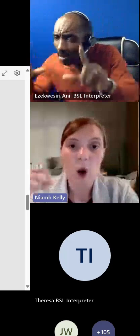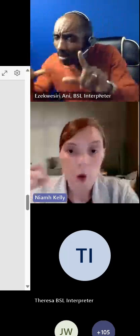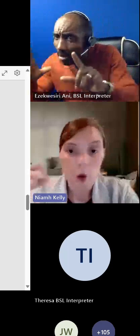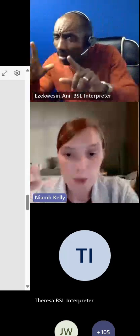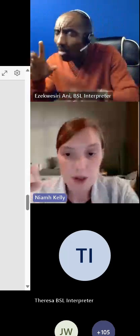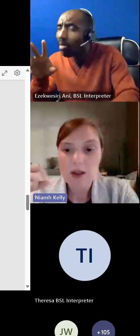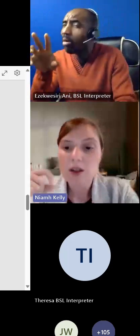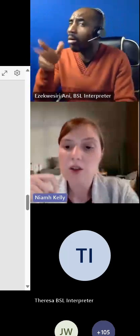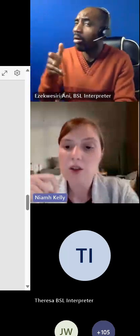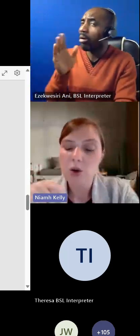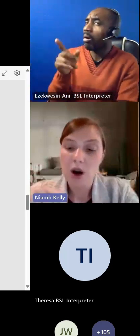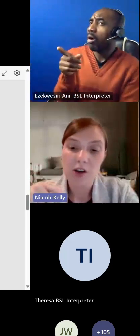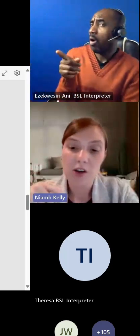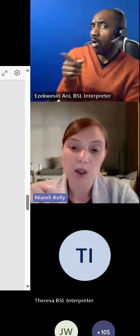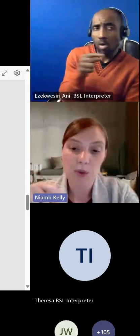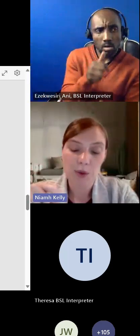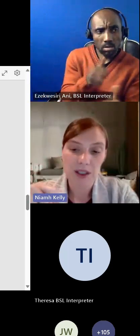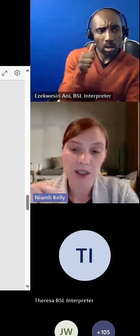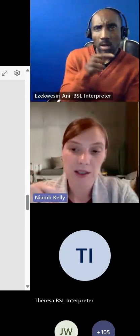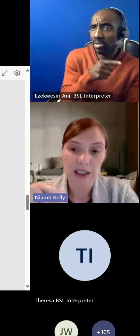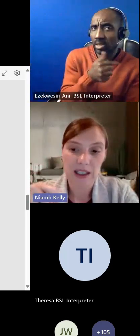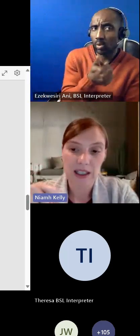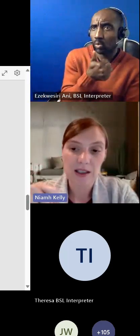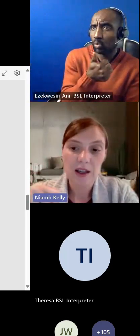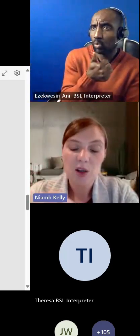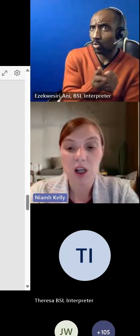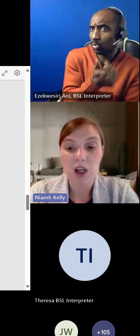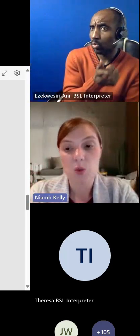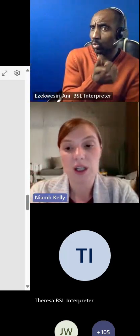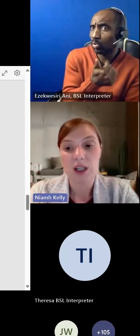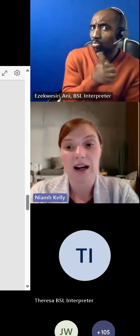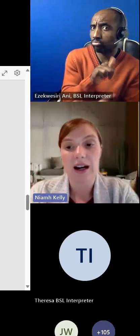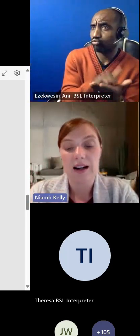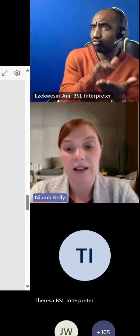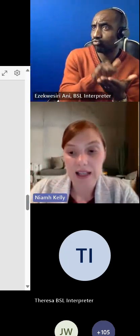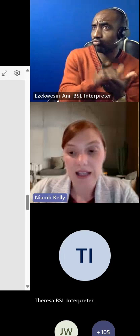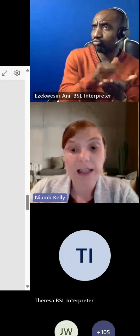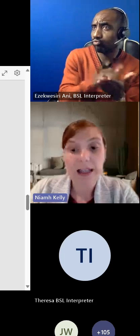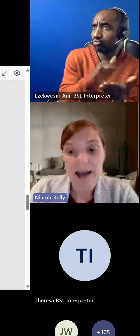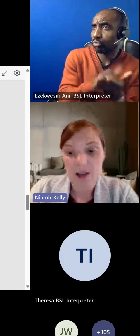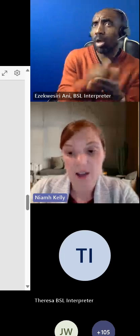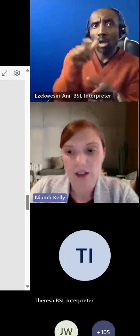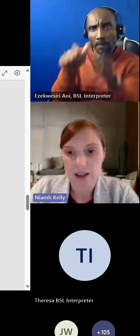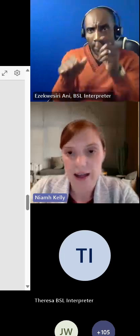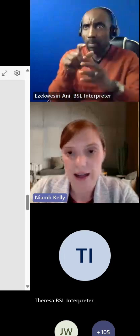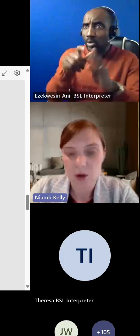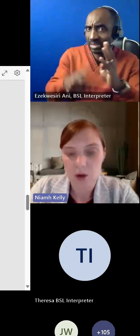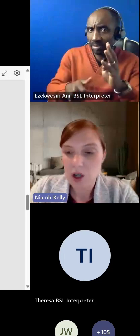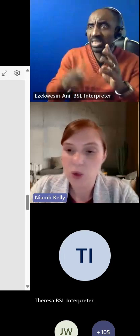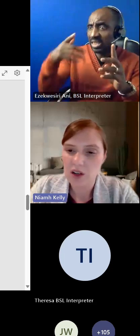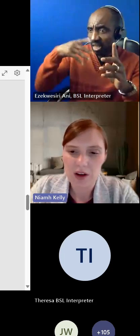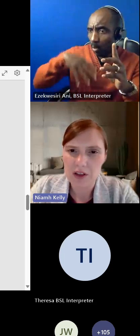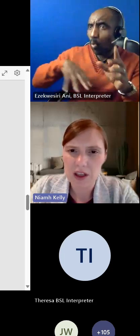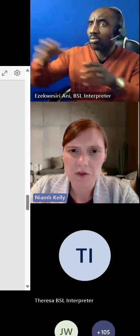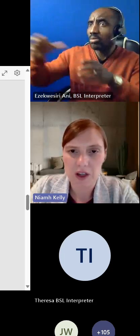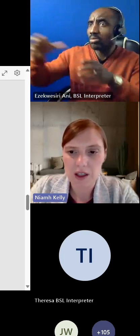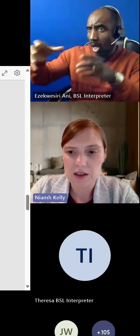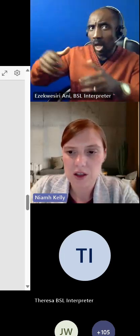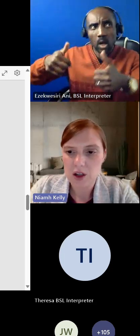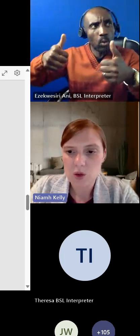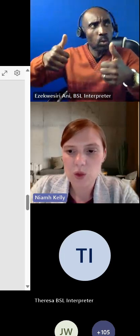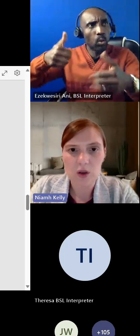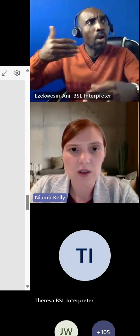that is open to hiring people with disabilities because we are taking action now. We don't have